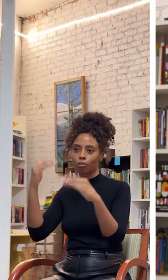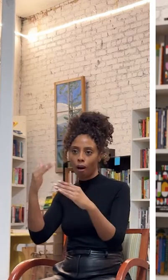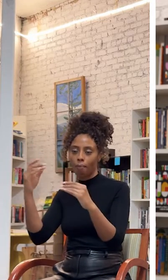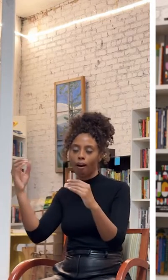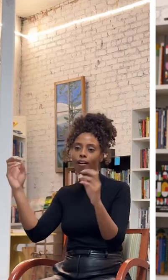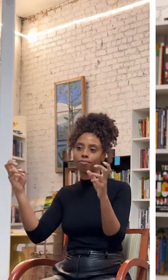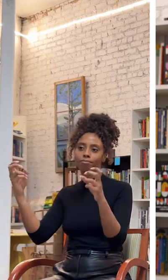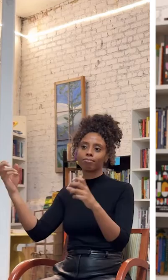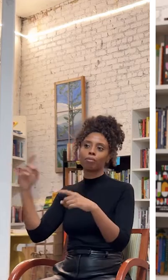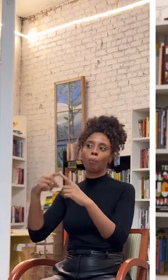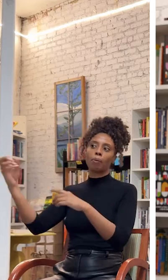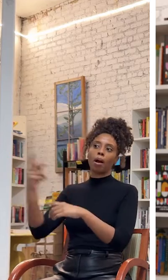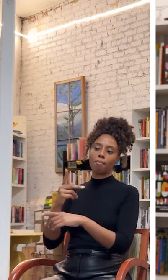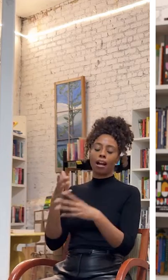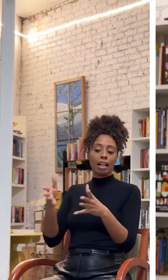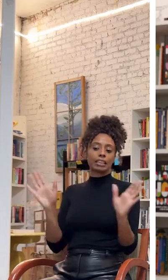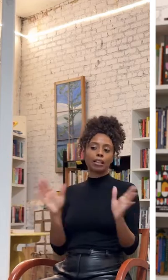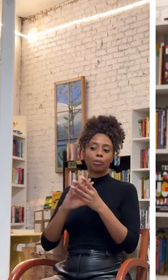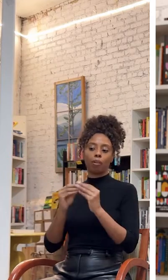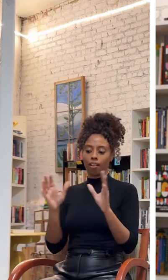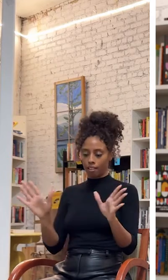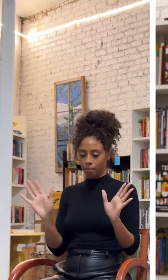I'll just leave it at that.